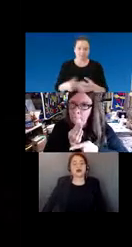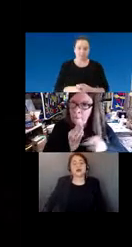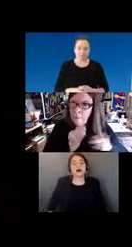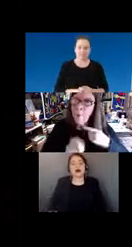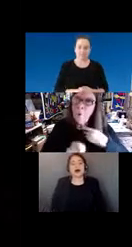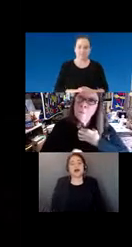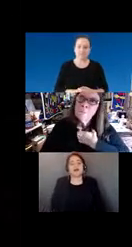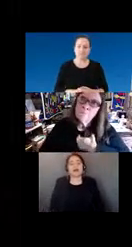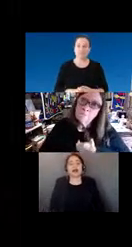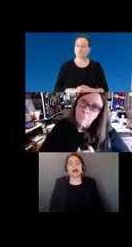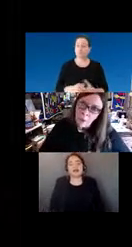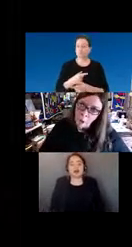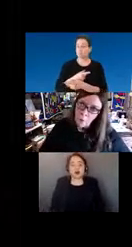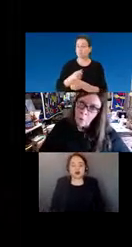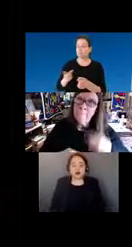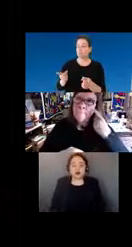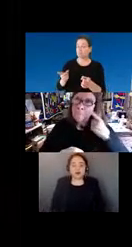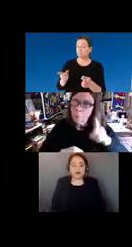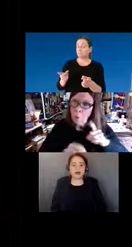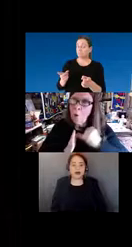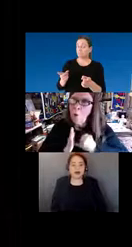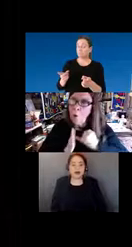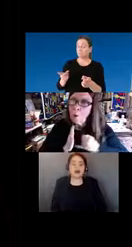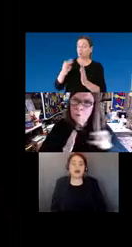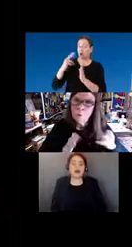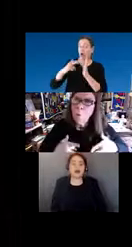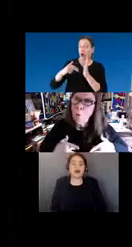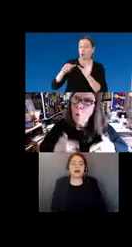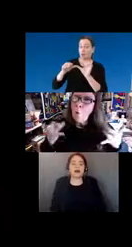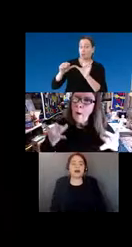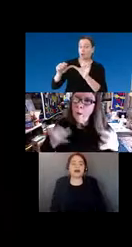They do not have an active art program.